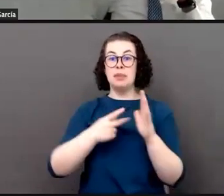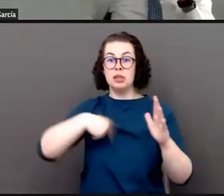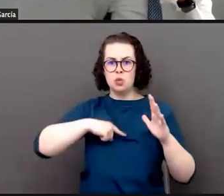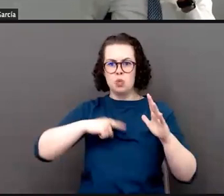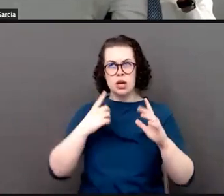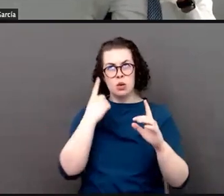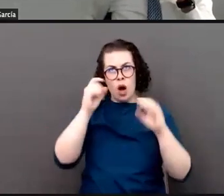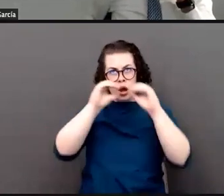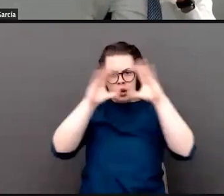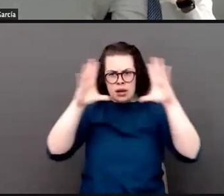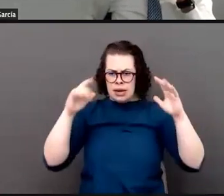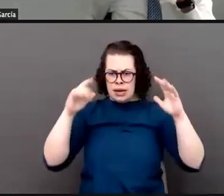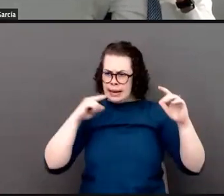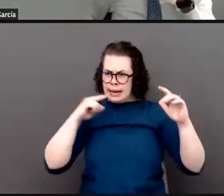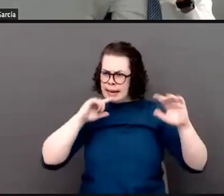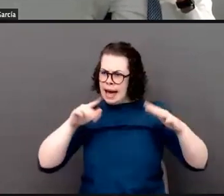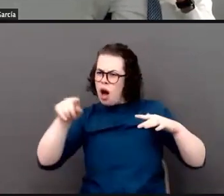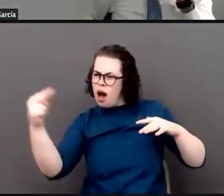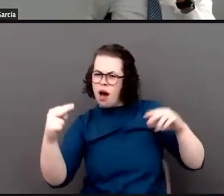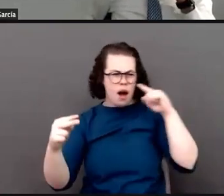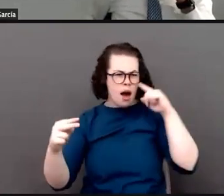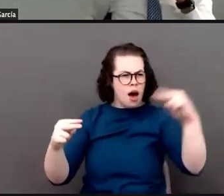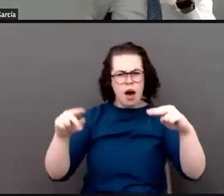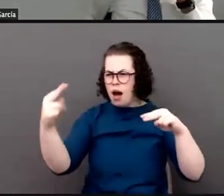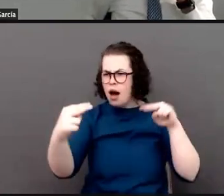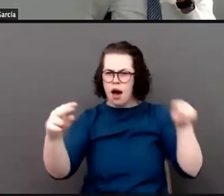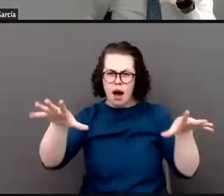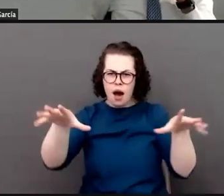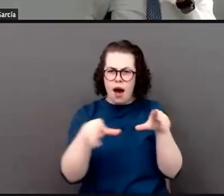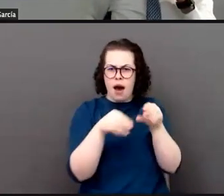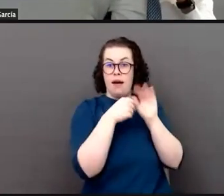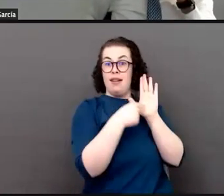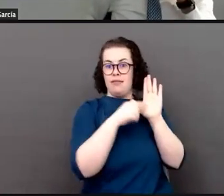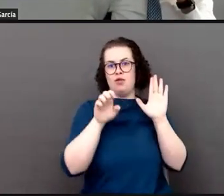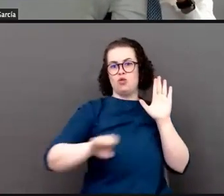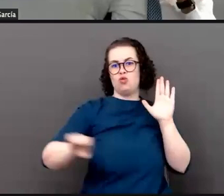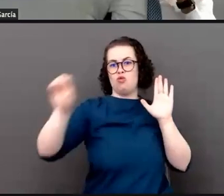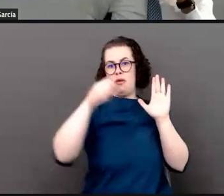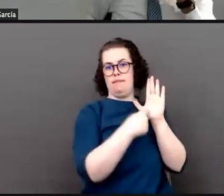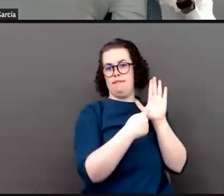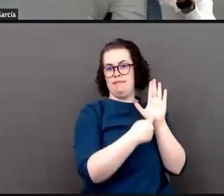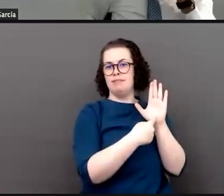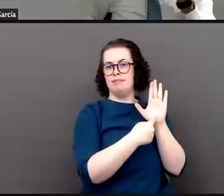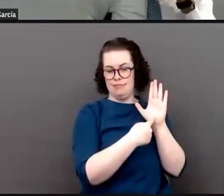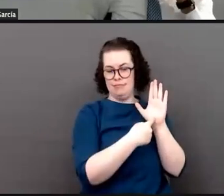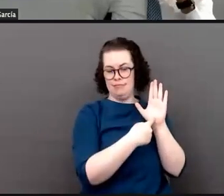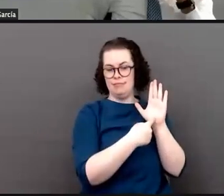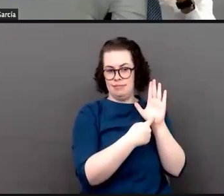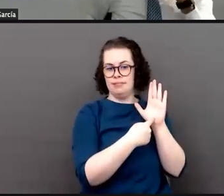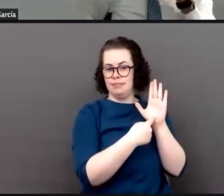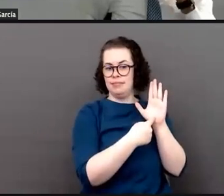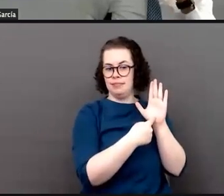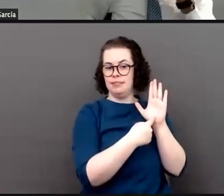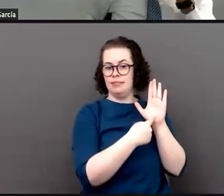tool for all Europe. And the other thing I would like to highlight is the importance